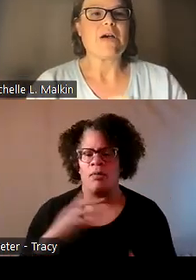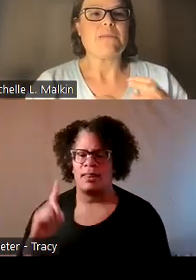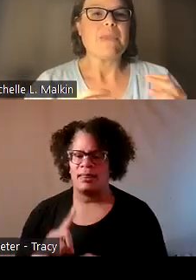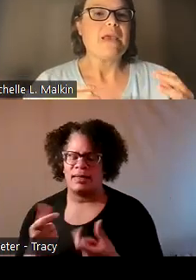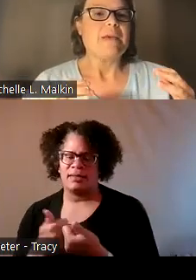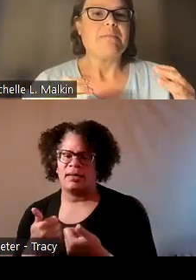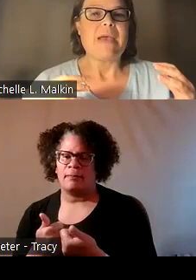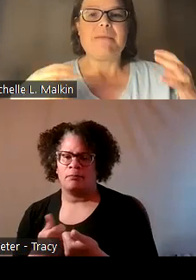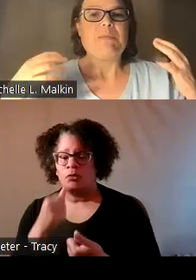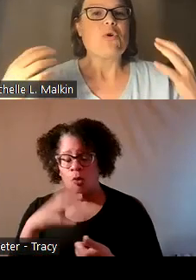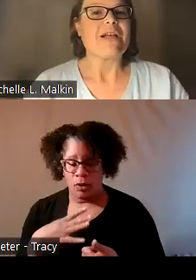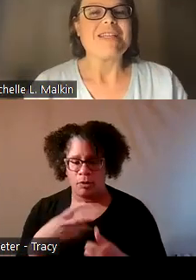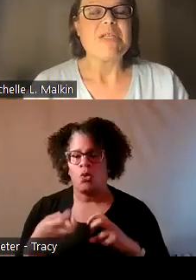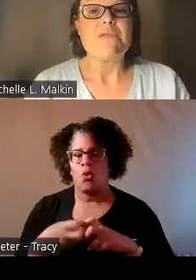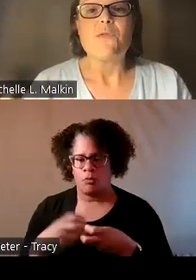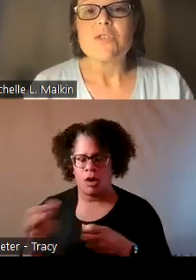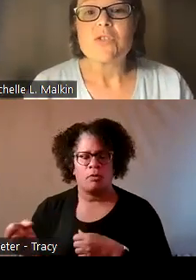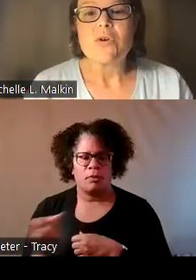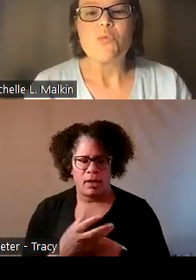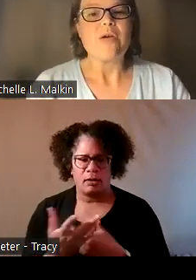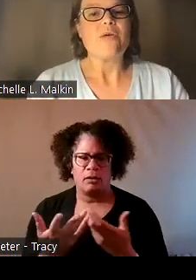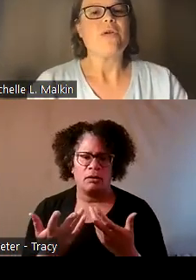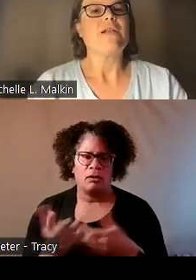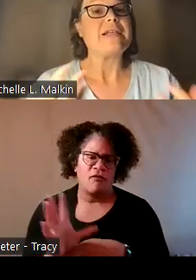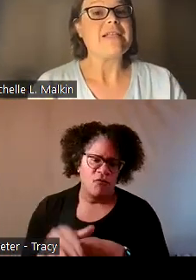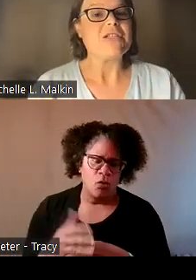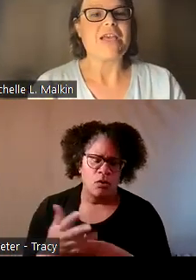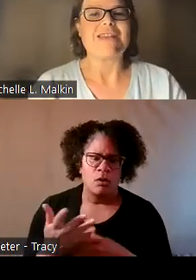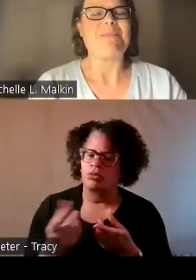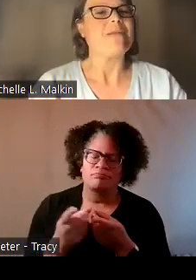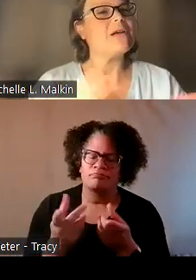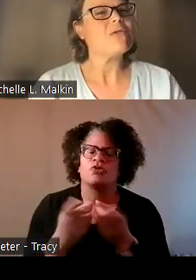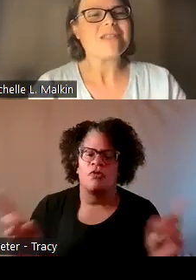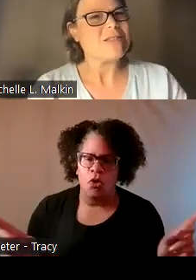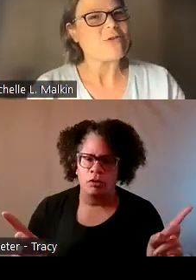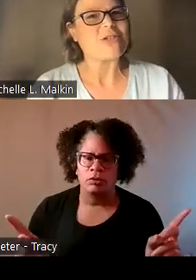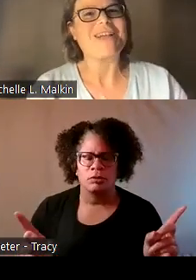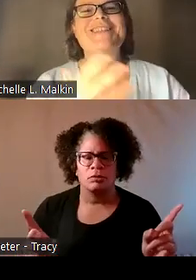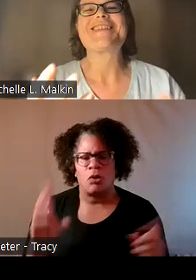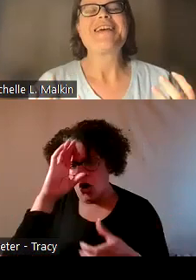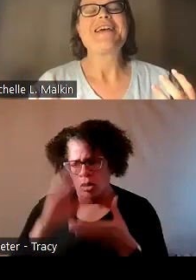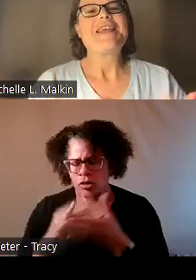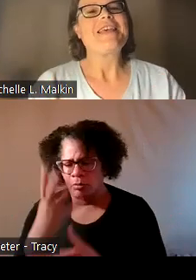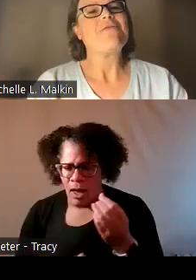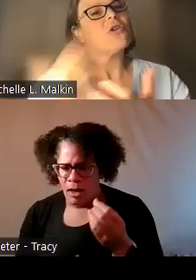gamblers may be more likely to be divorced or widowed, less educated than men, but of course that's a socialized thing. If you're looking at